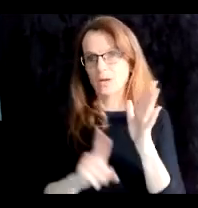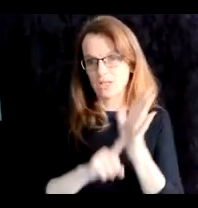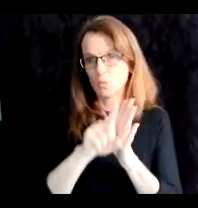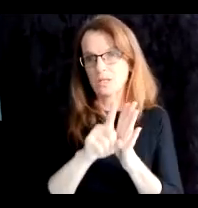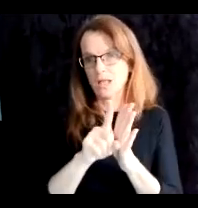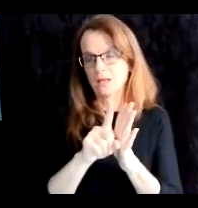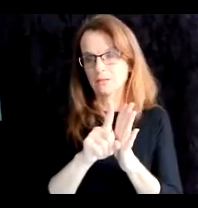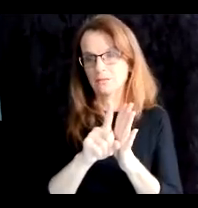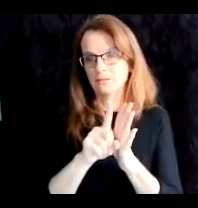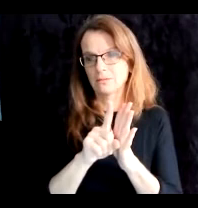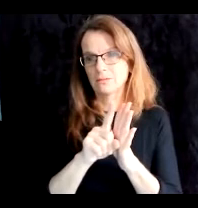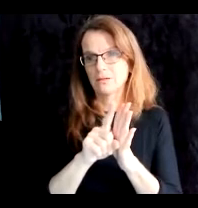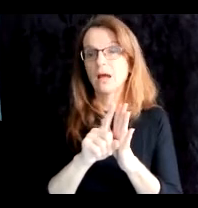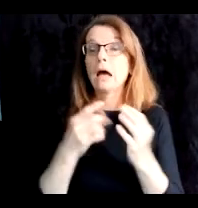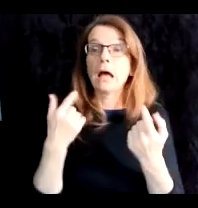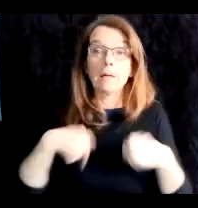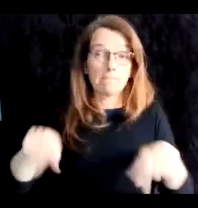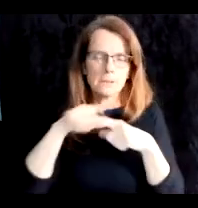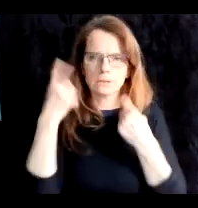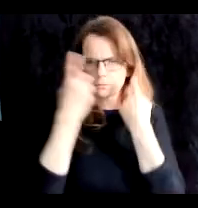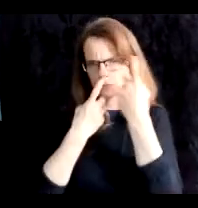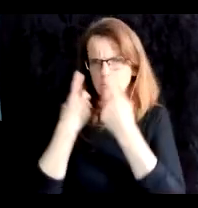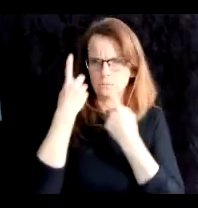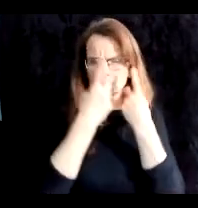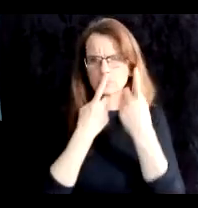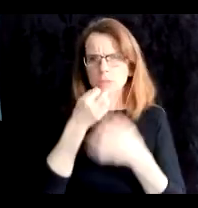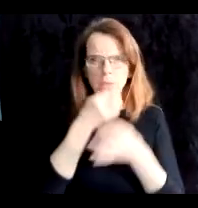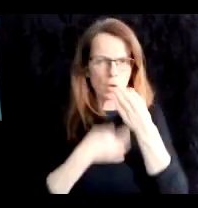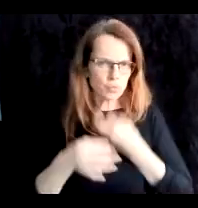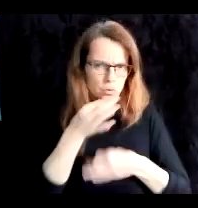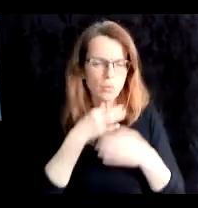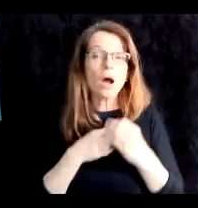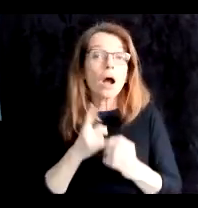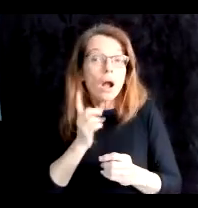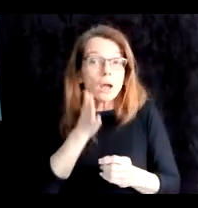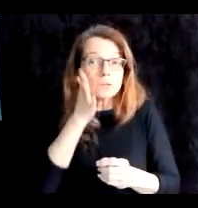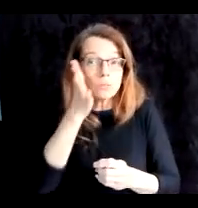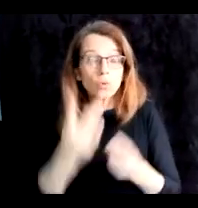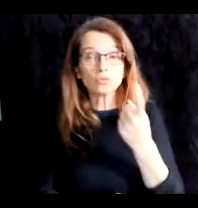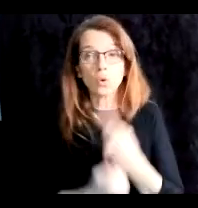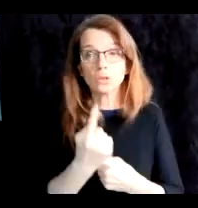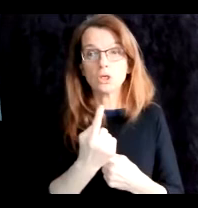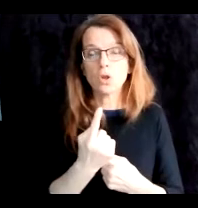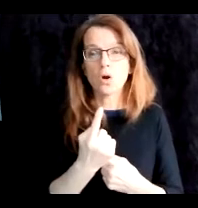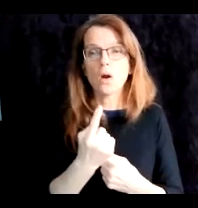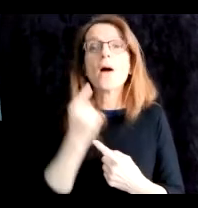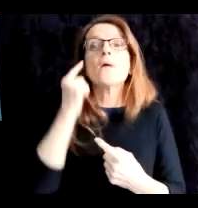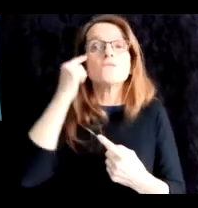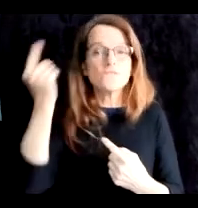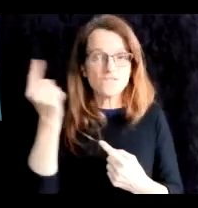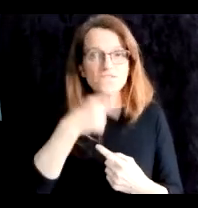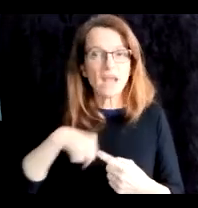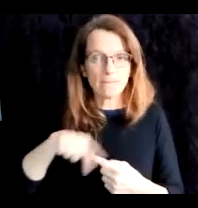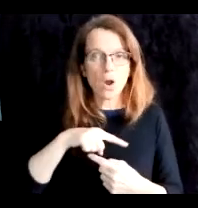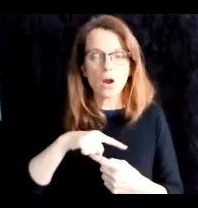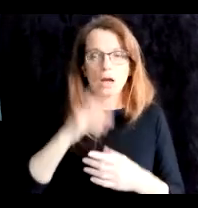But as a matter of fact, we should have paid more attention in the last 20 years, asking our governments, why are you investing so